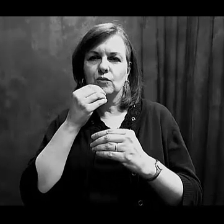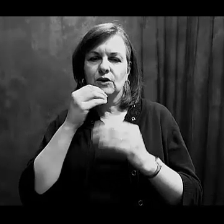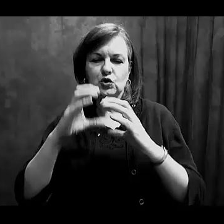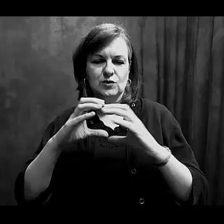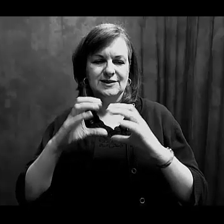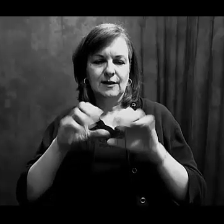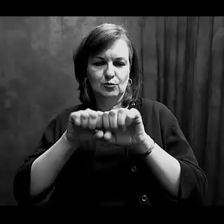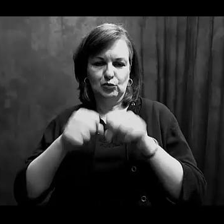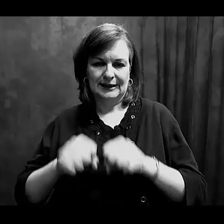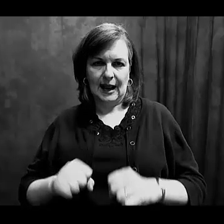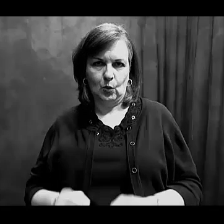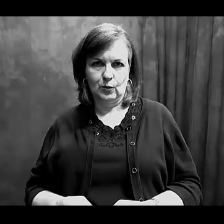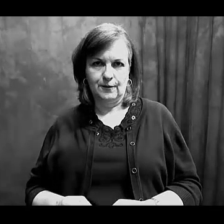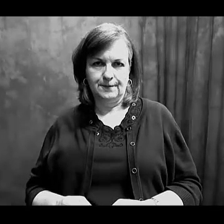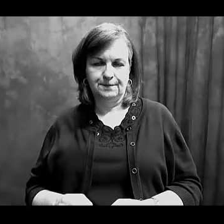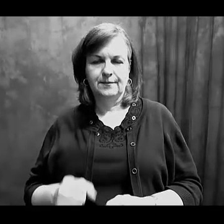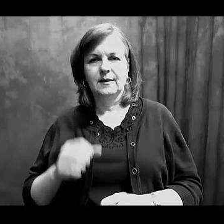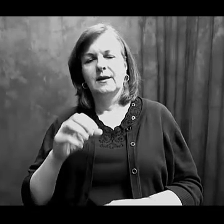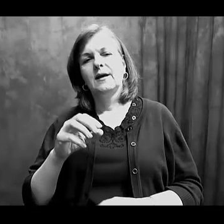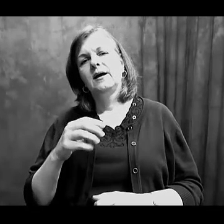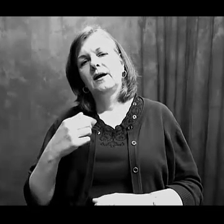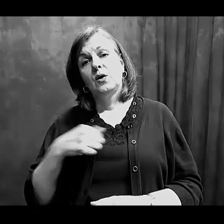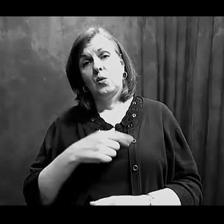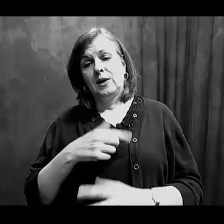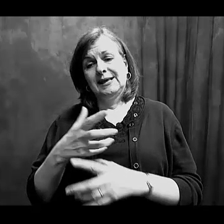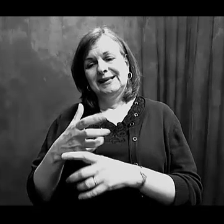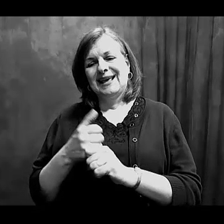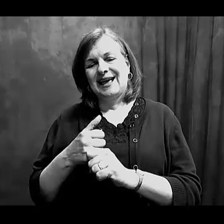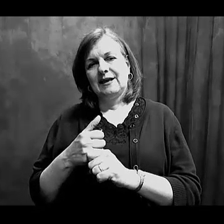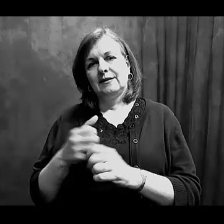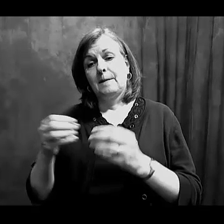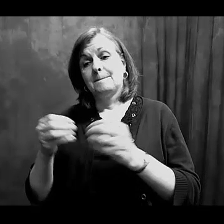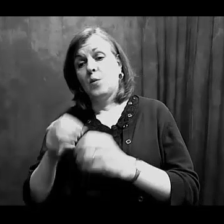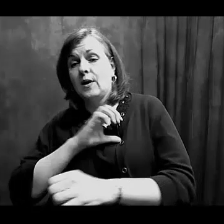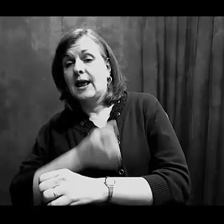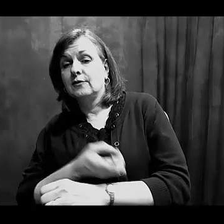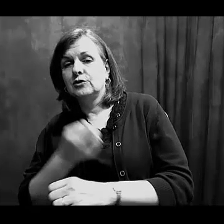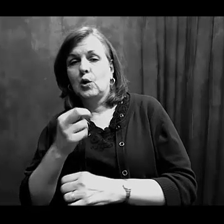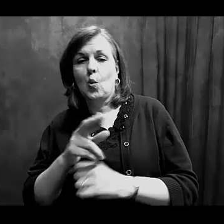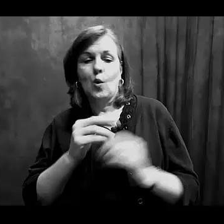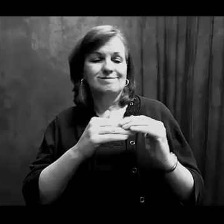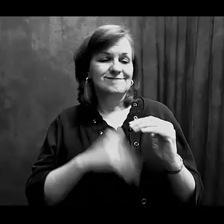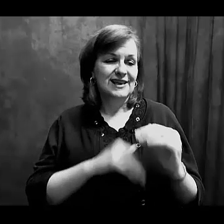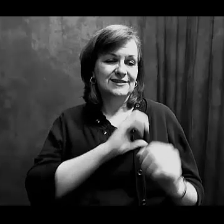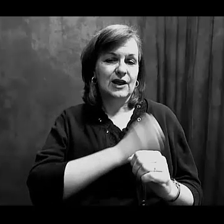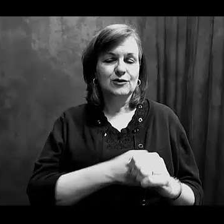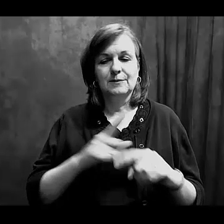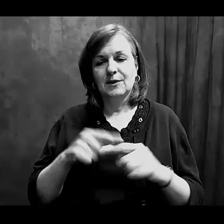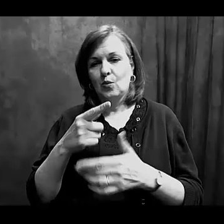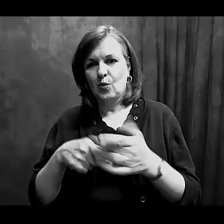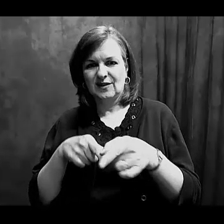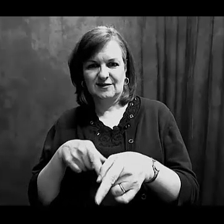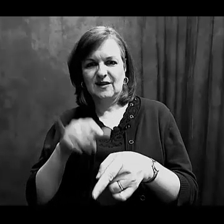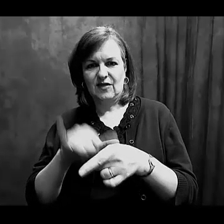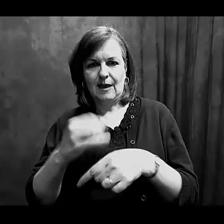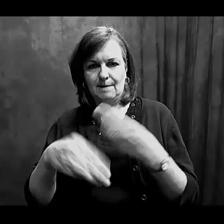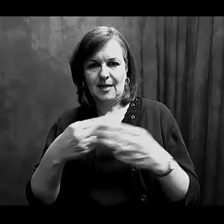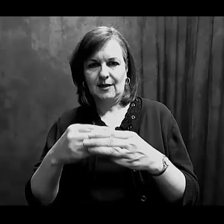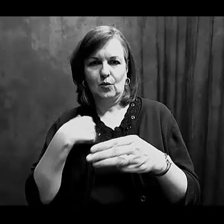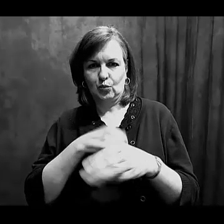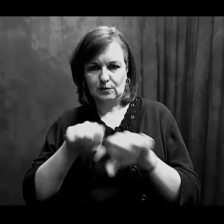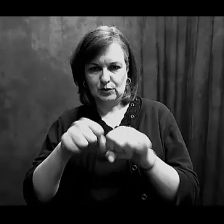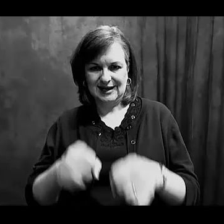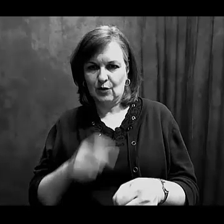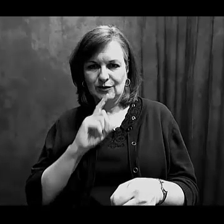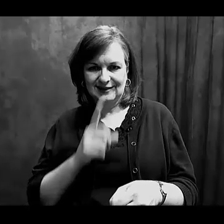they are calorie dense, things like that, we do look at changes in our ability to digest those foods. We have